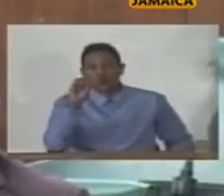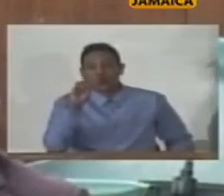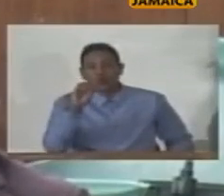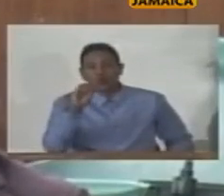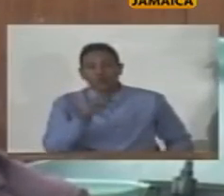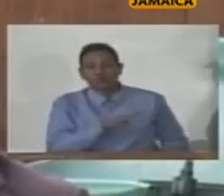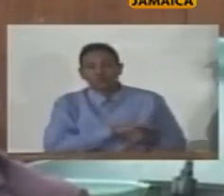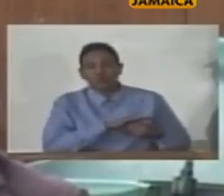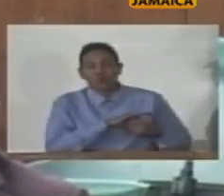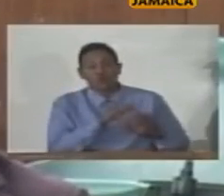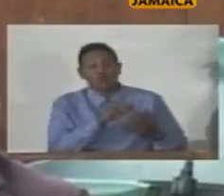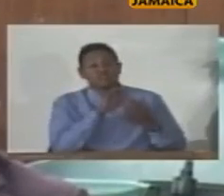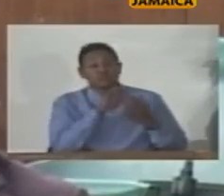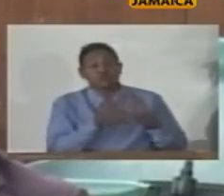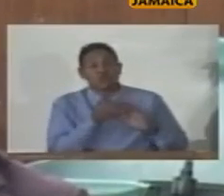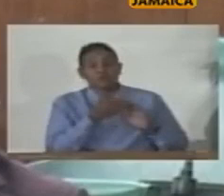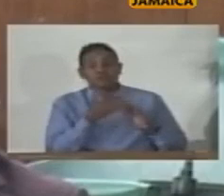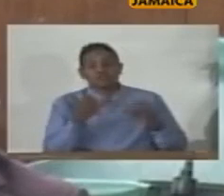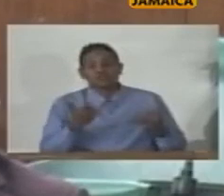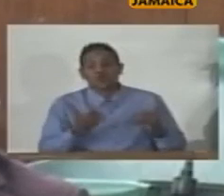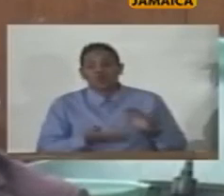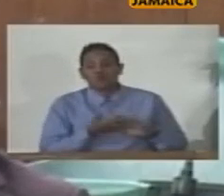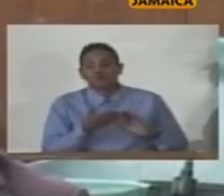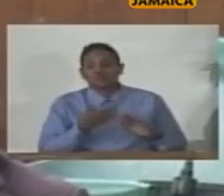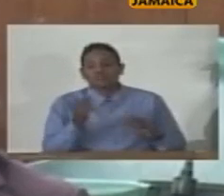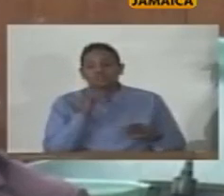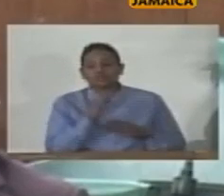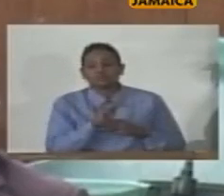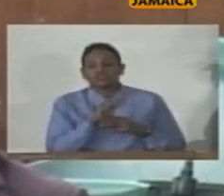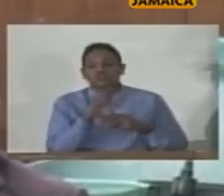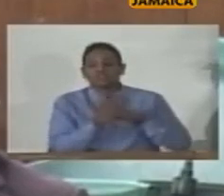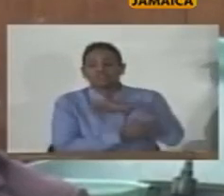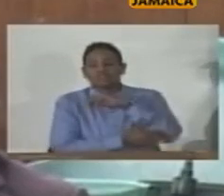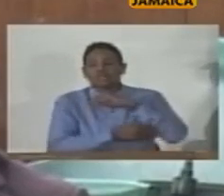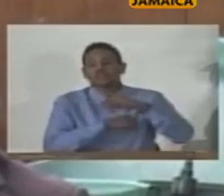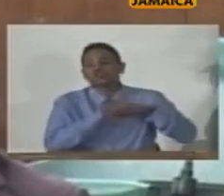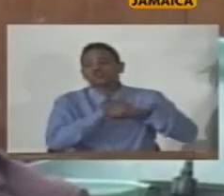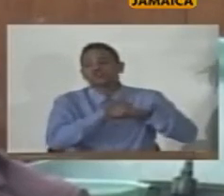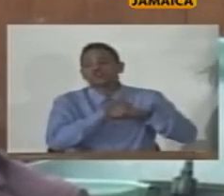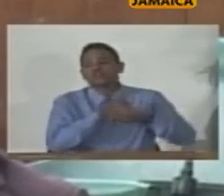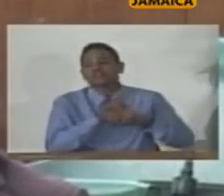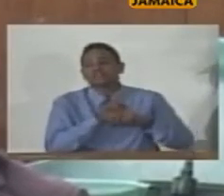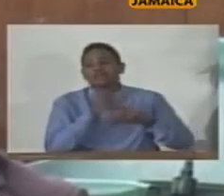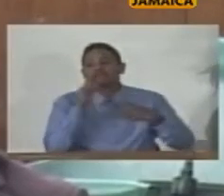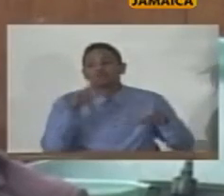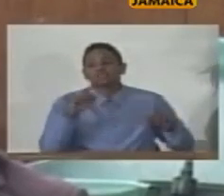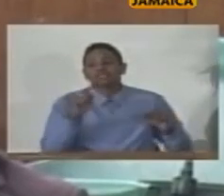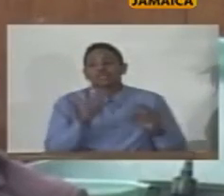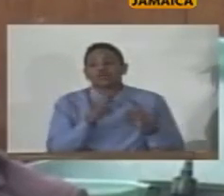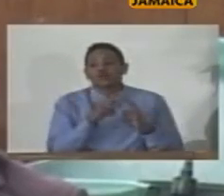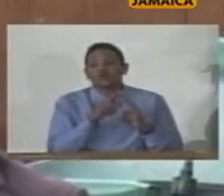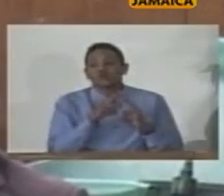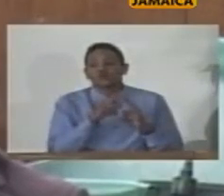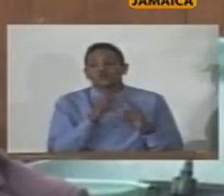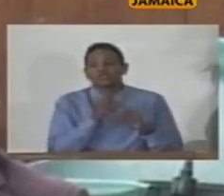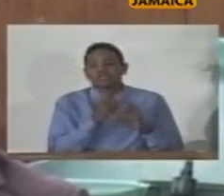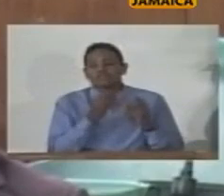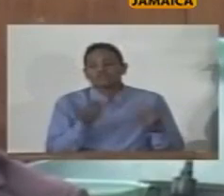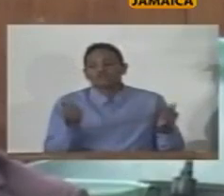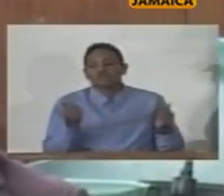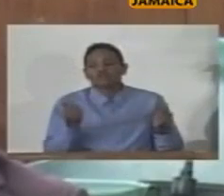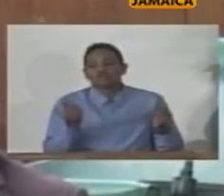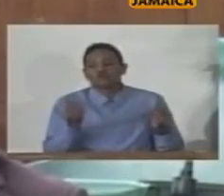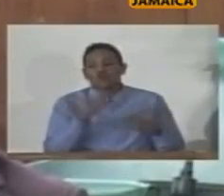that are also currently in place. The Minister of National Security will take those two resolutions on